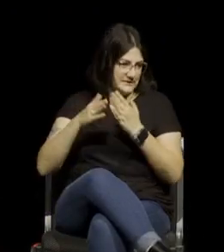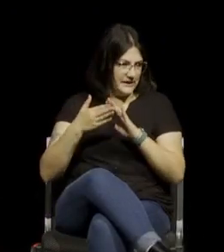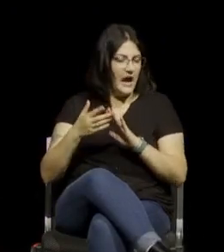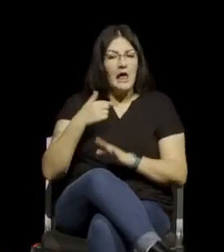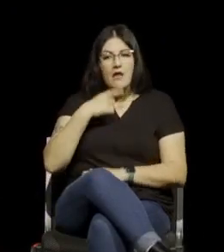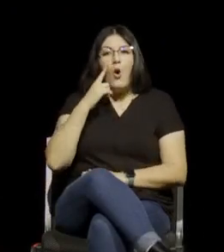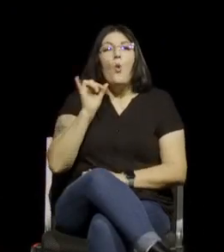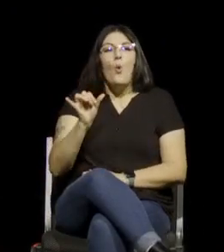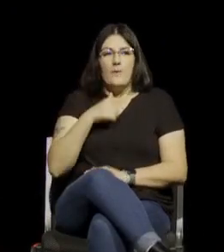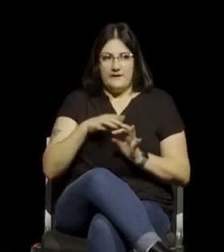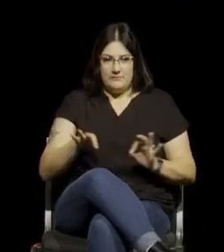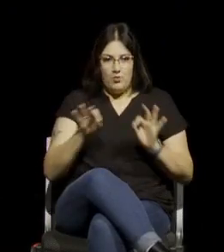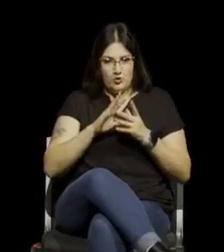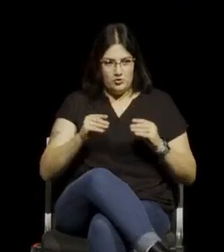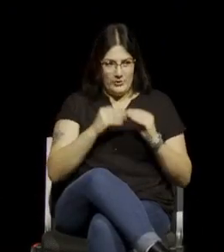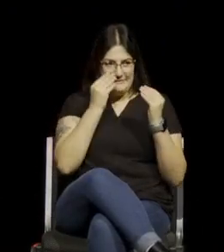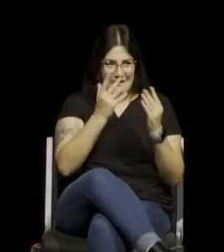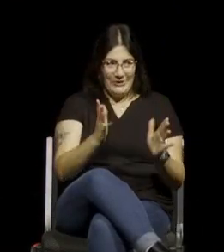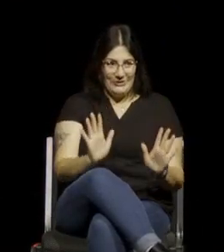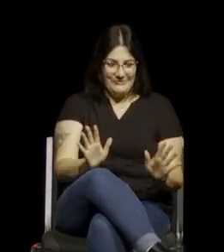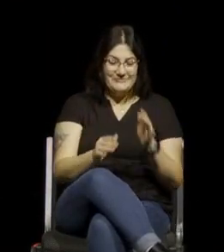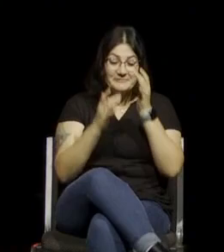to do.